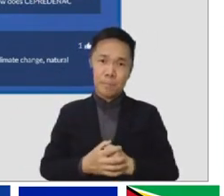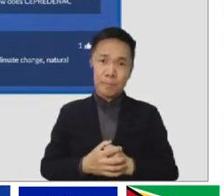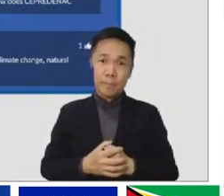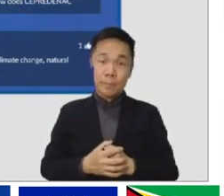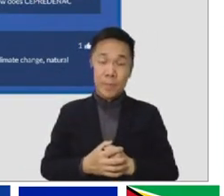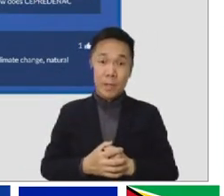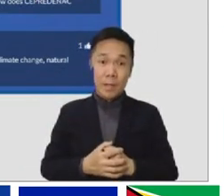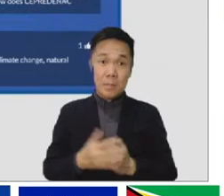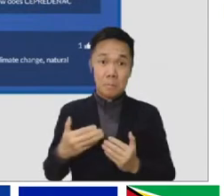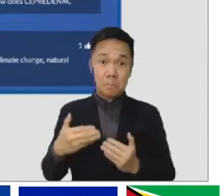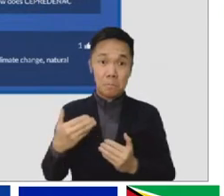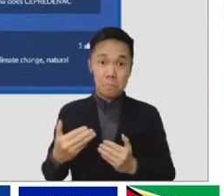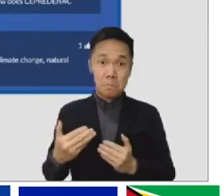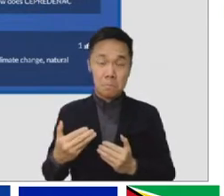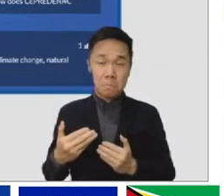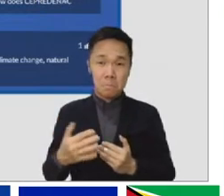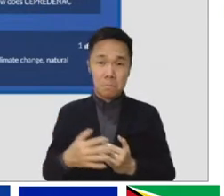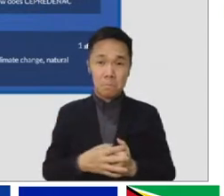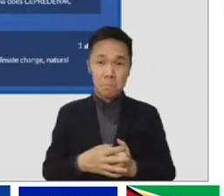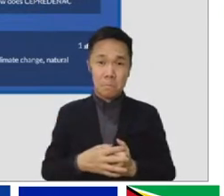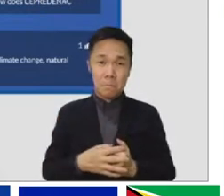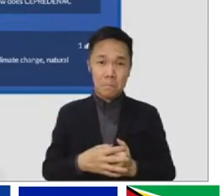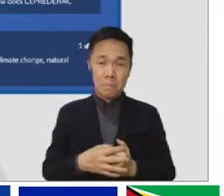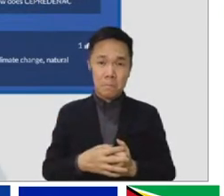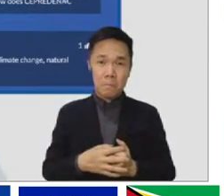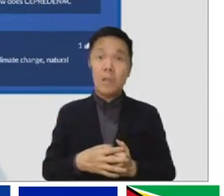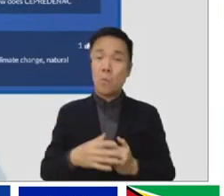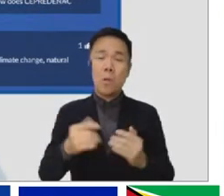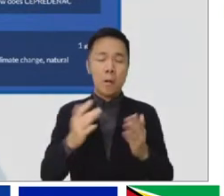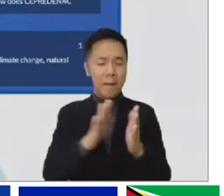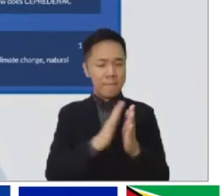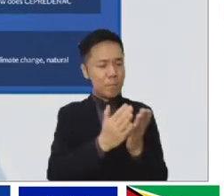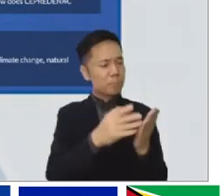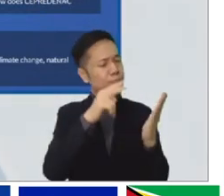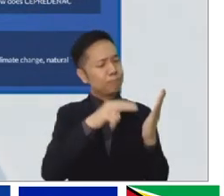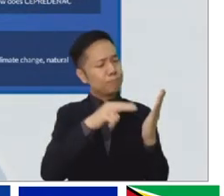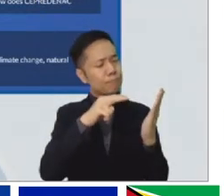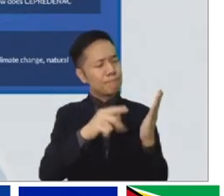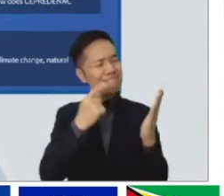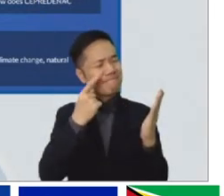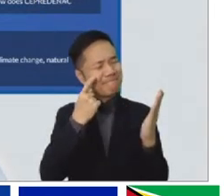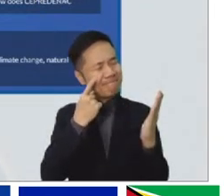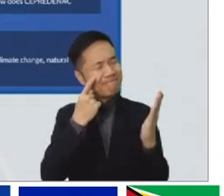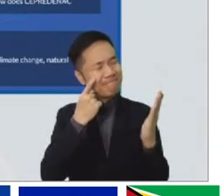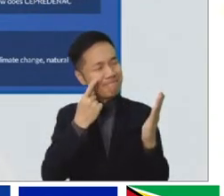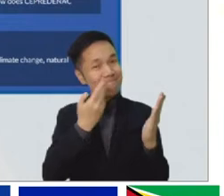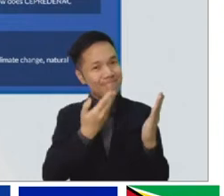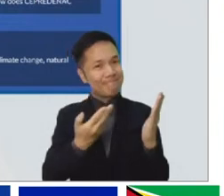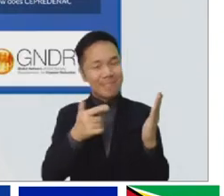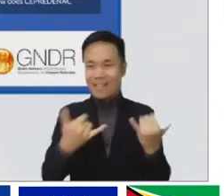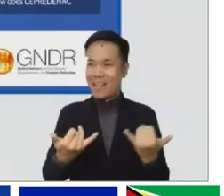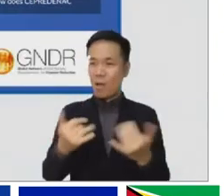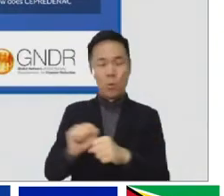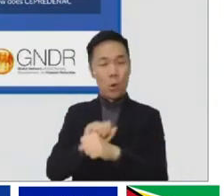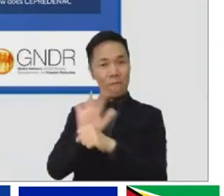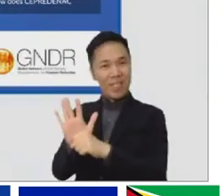read often, in the current COVID situation in many parts of the